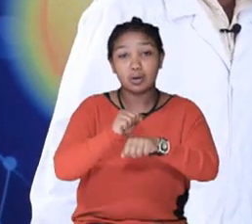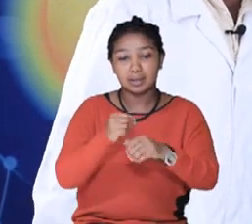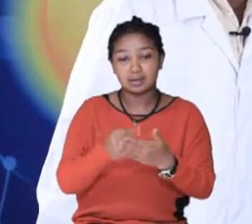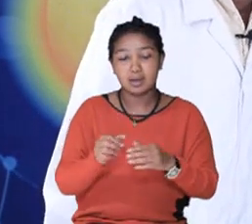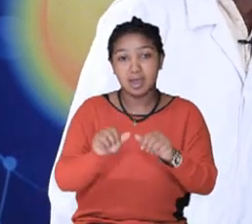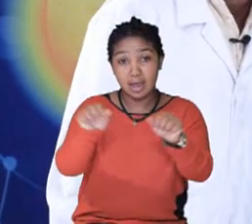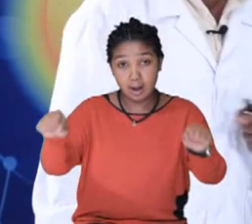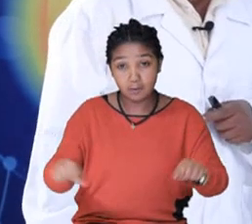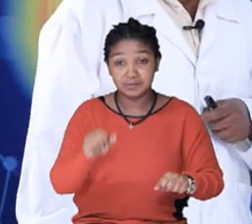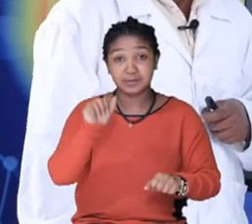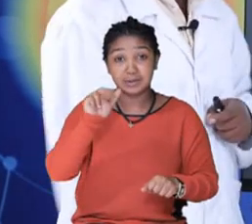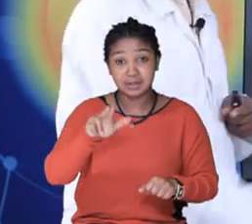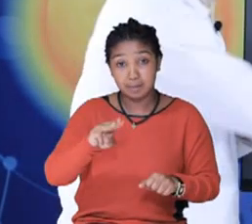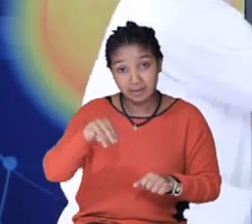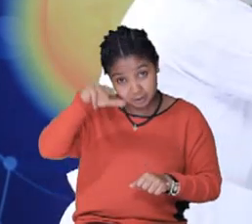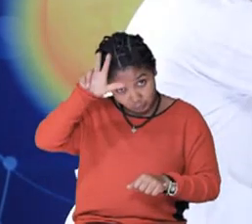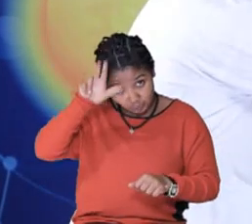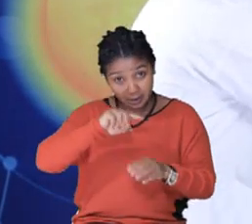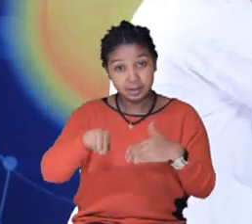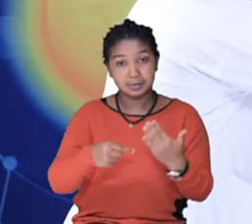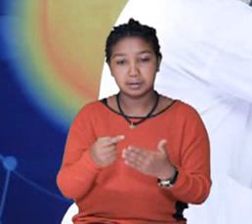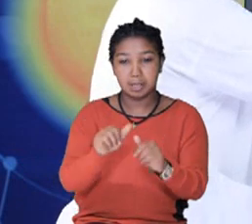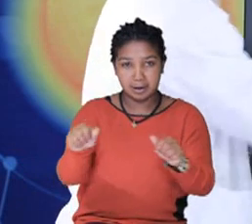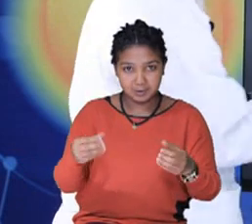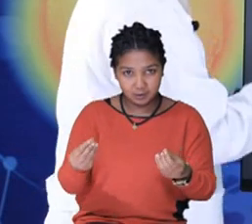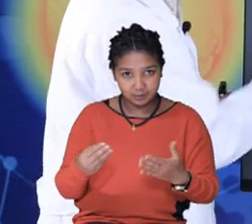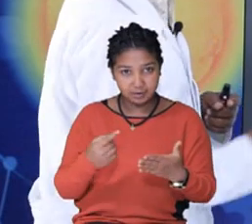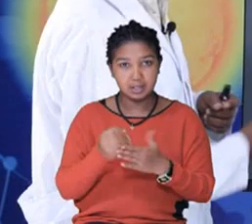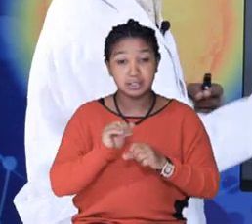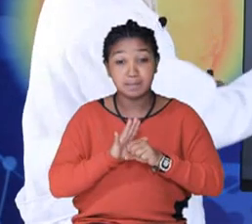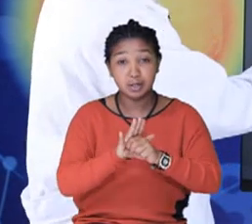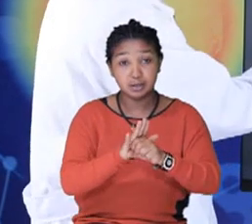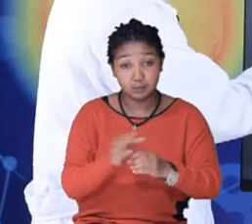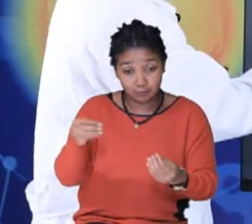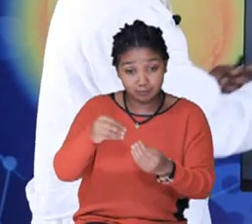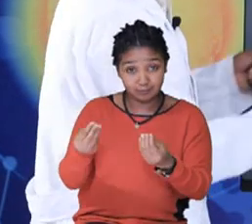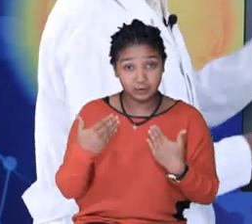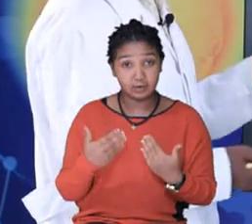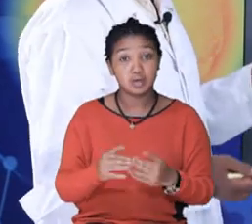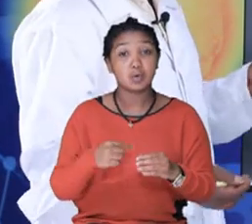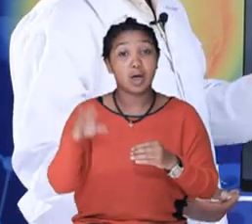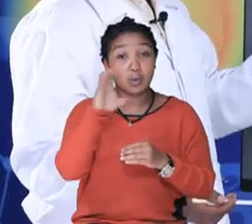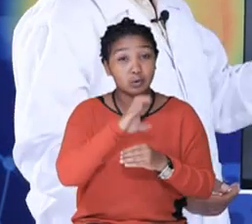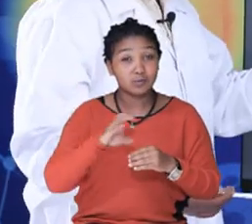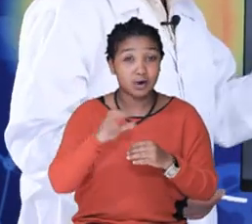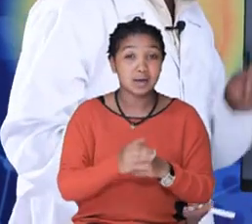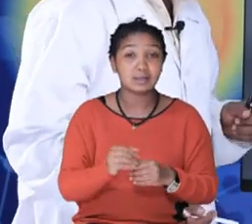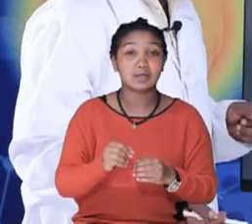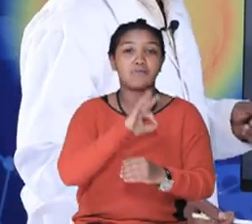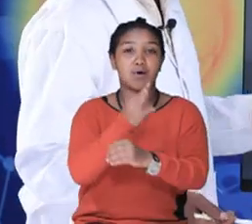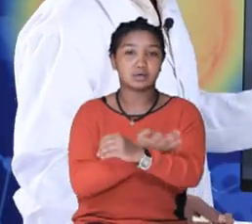and the area of 3 meters squared, it says. Now the area is given. There is a pressure also given. We are going to find